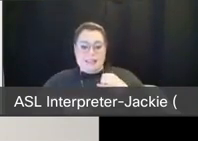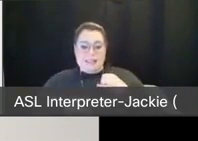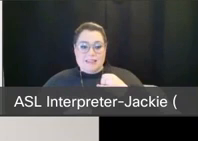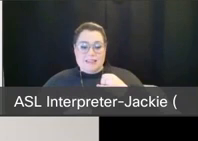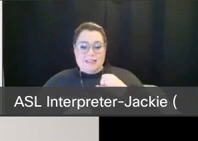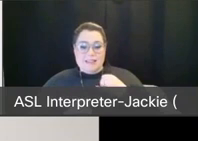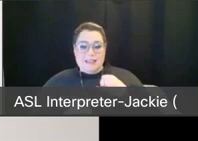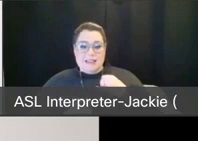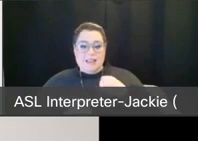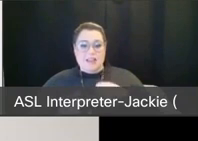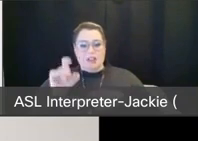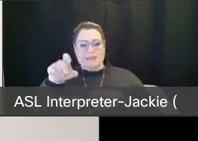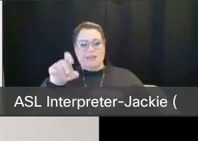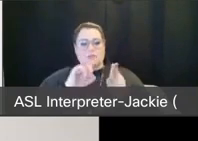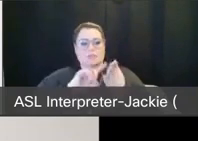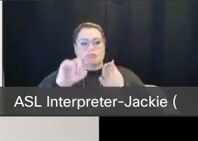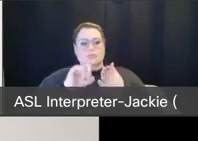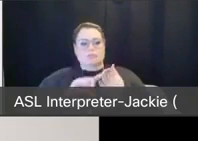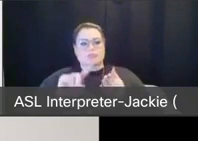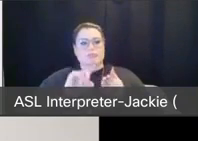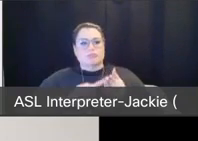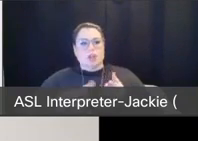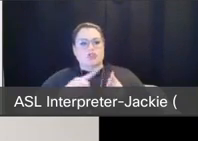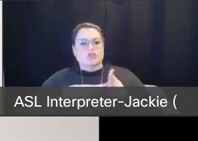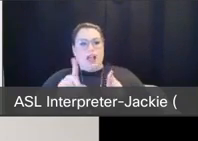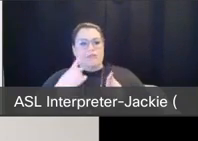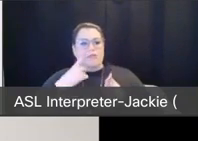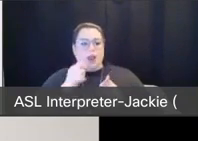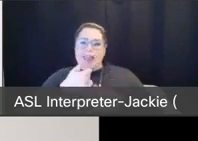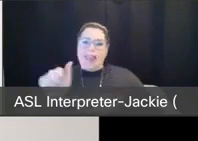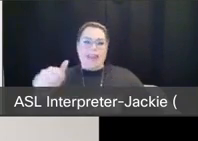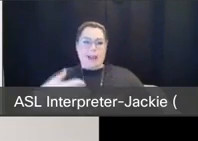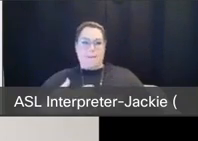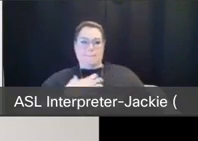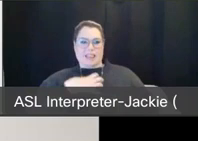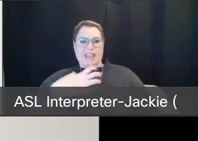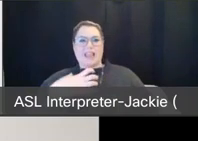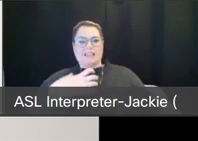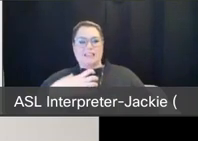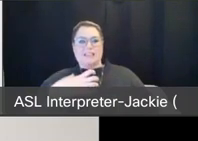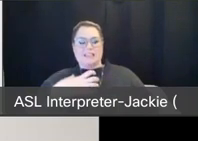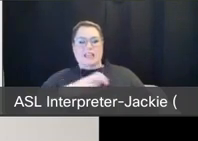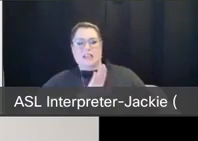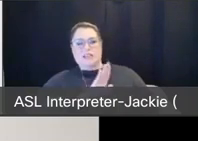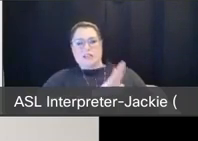looking up any kind of complaint history. Excuse me.